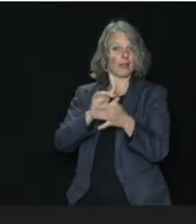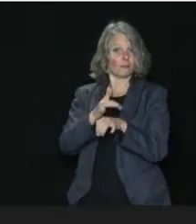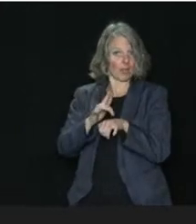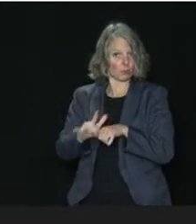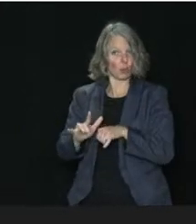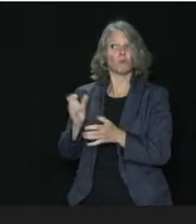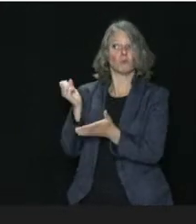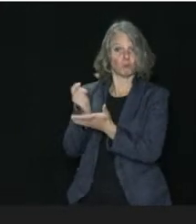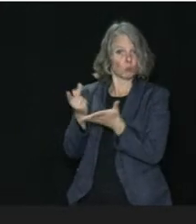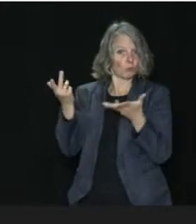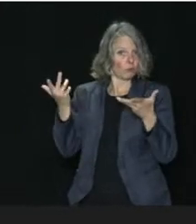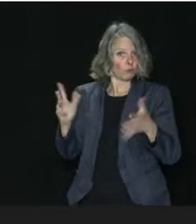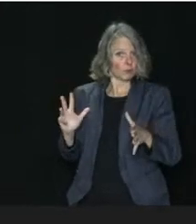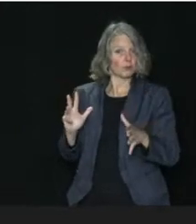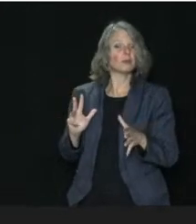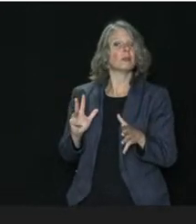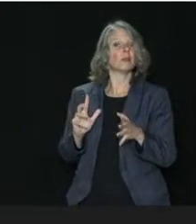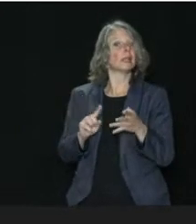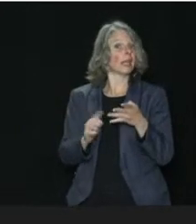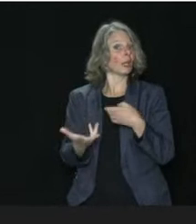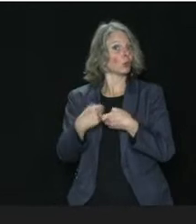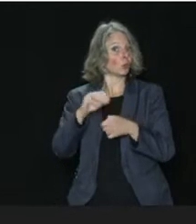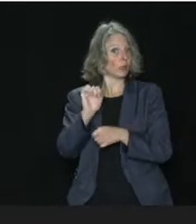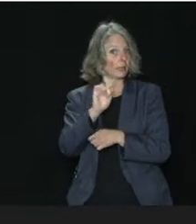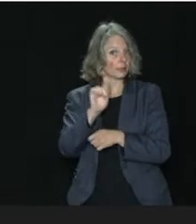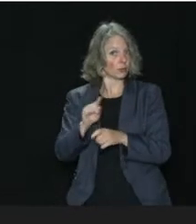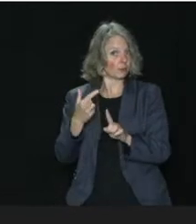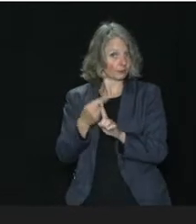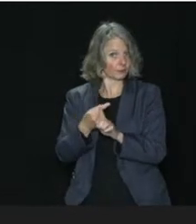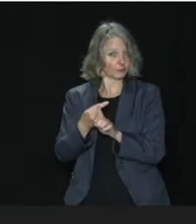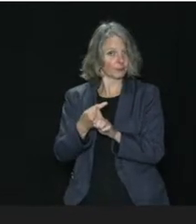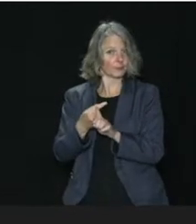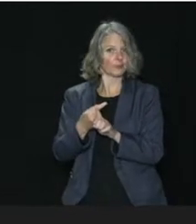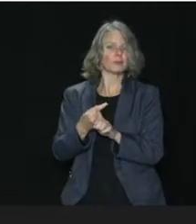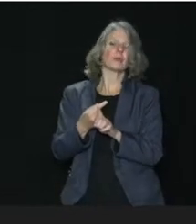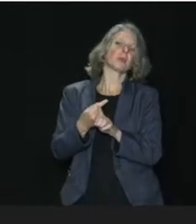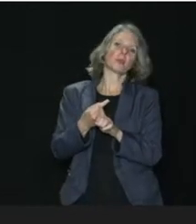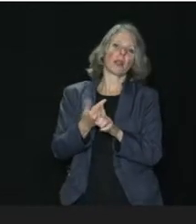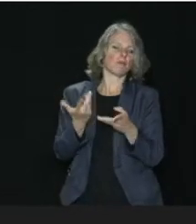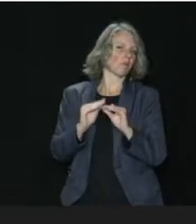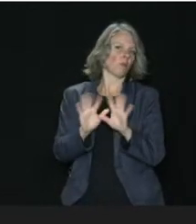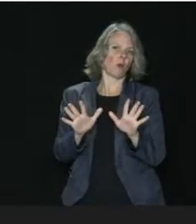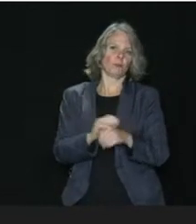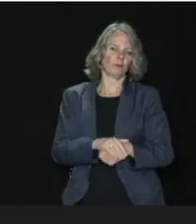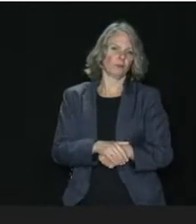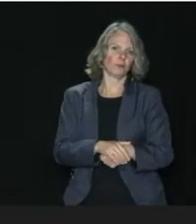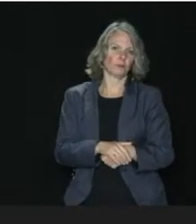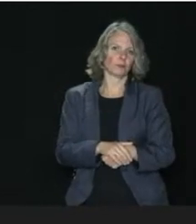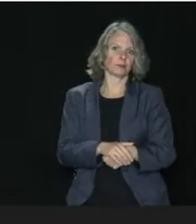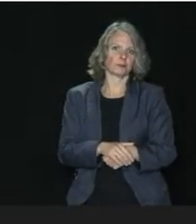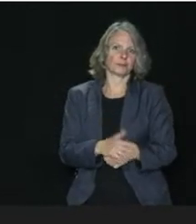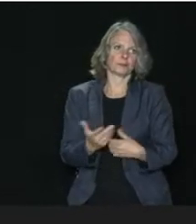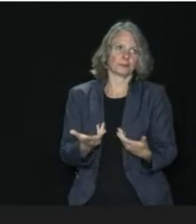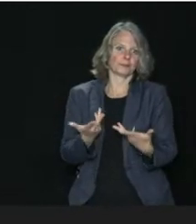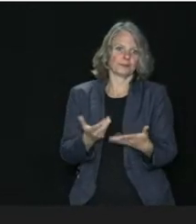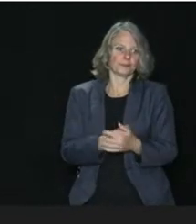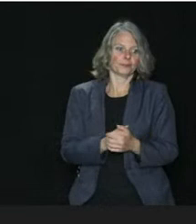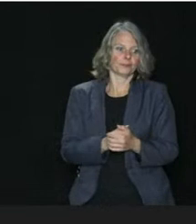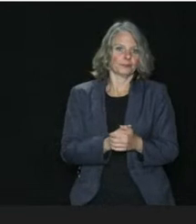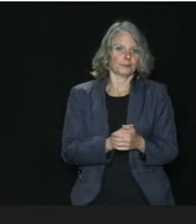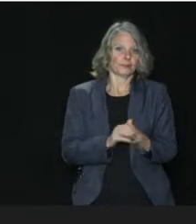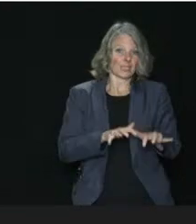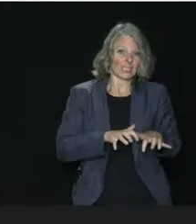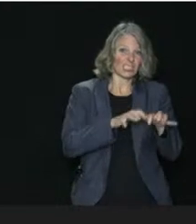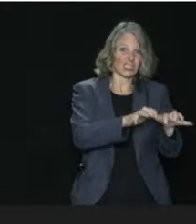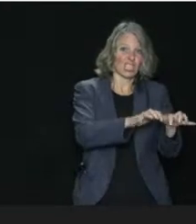that we are using, including the AstraZeneca, it is clear that with the experience we